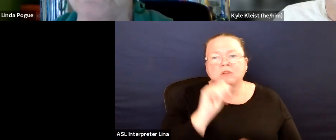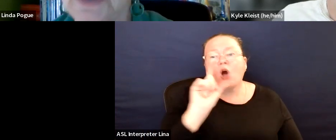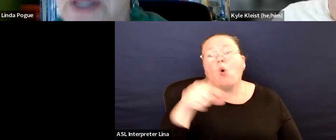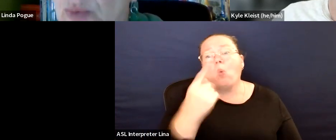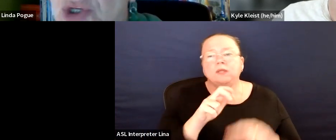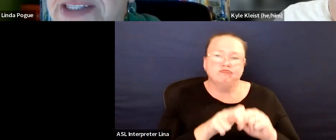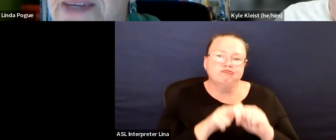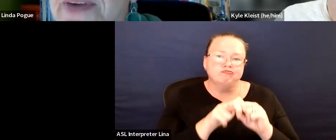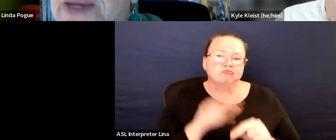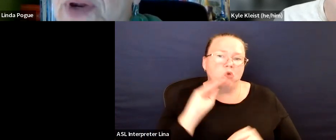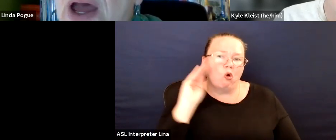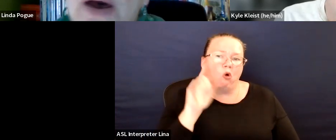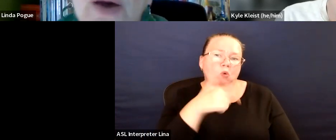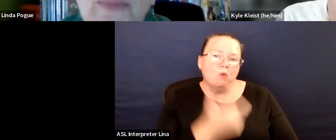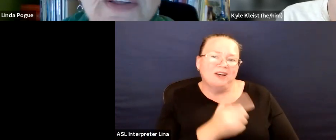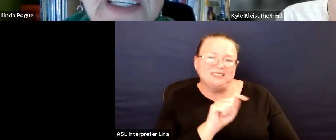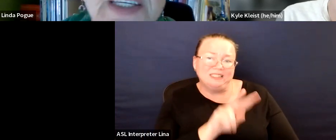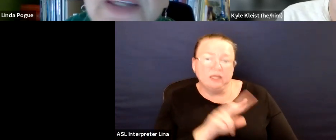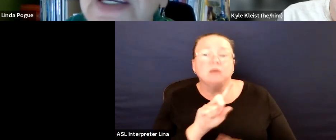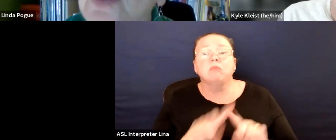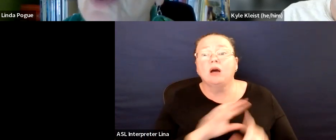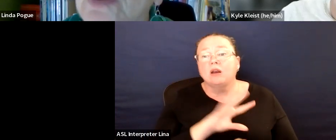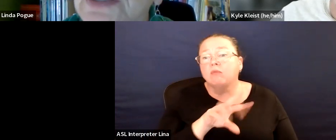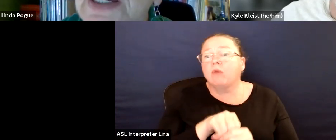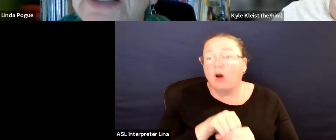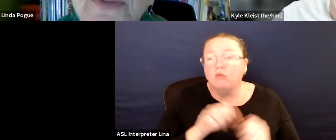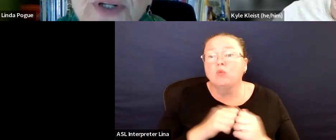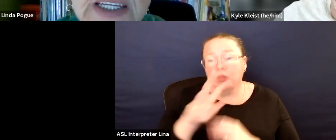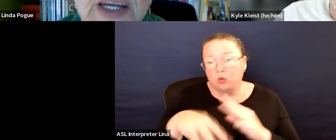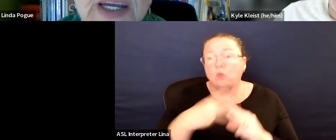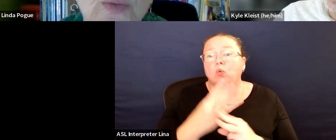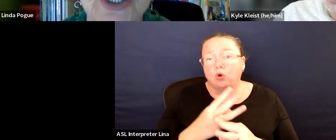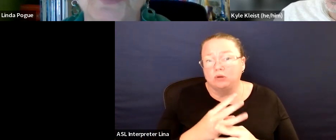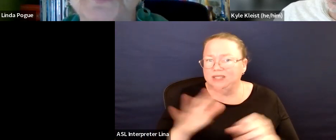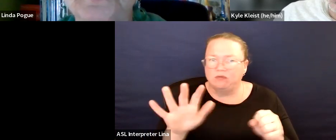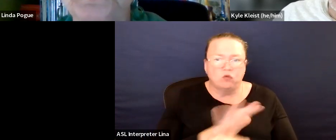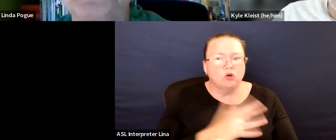at home watching TV, but are participating in the world as fully as they wish to.